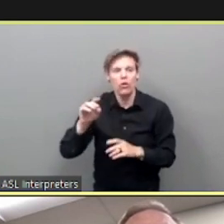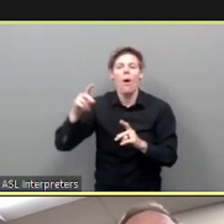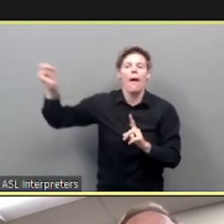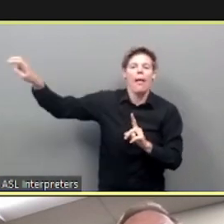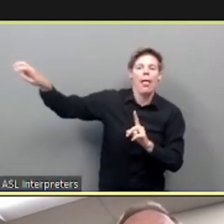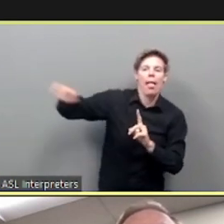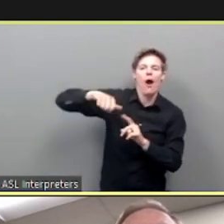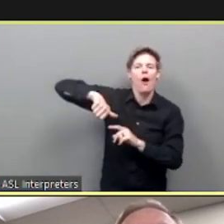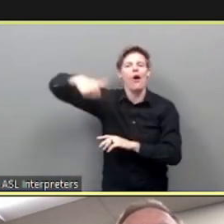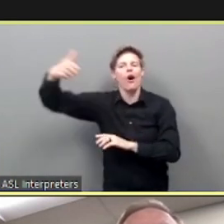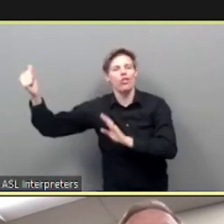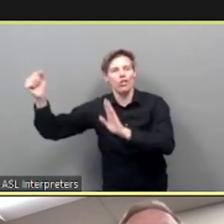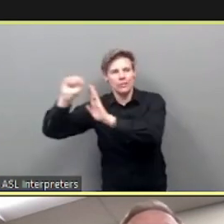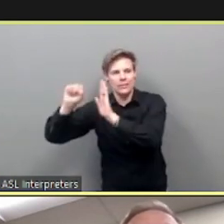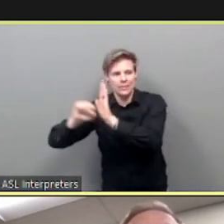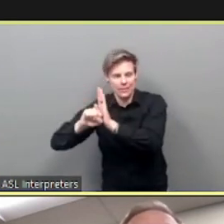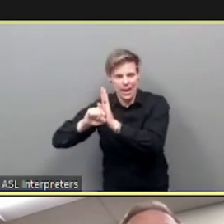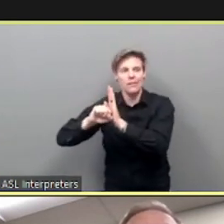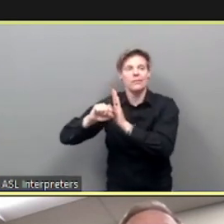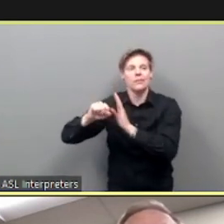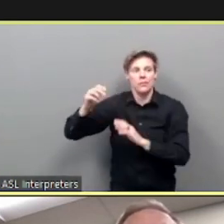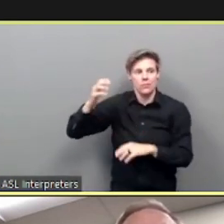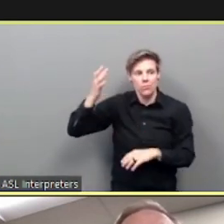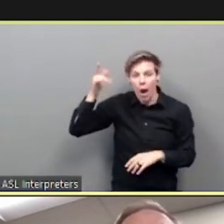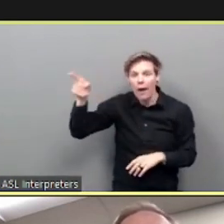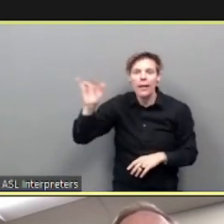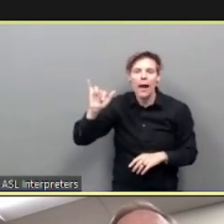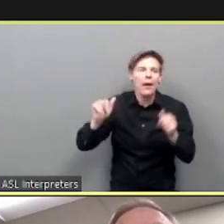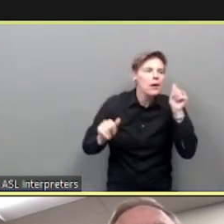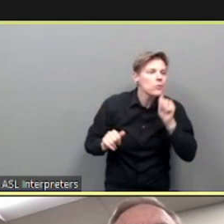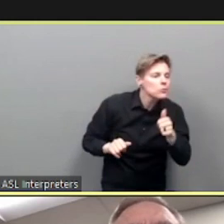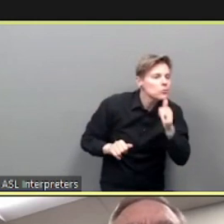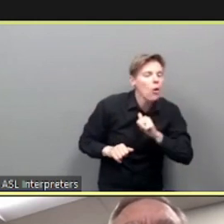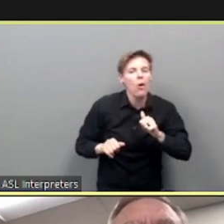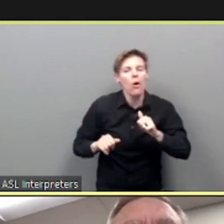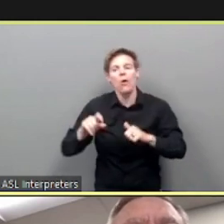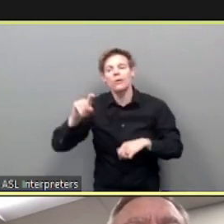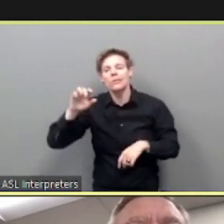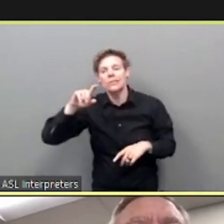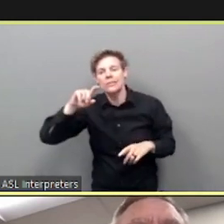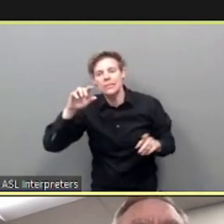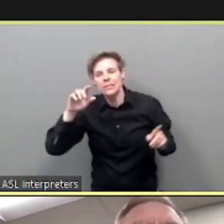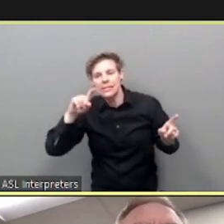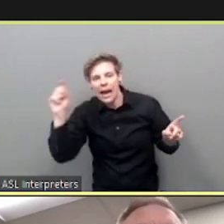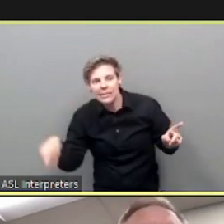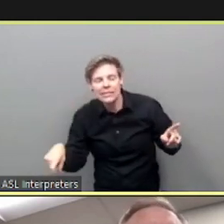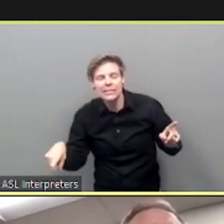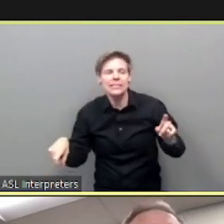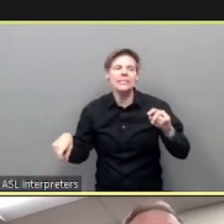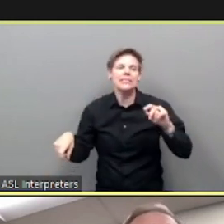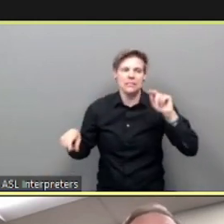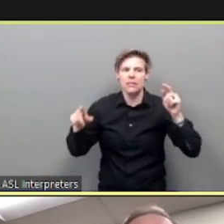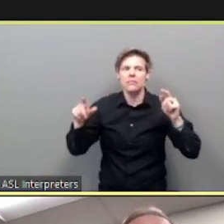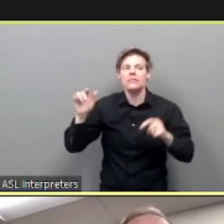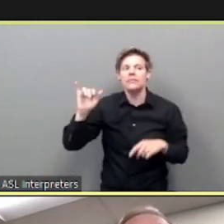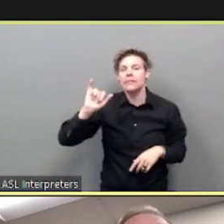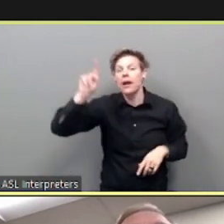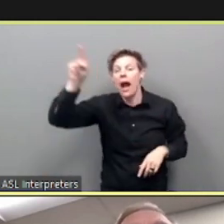states. See, we have 5 from Arizona, 4 from Texas, but a lot from places far away like Kentucky and